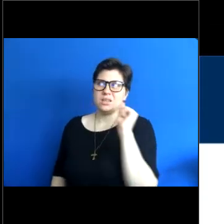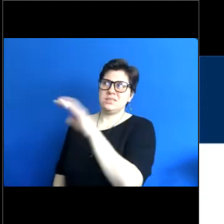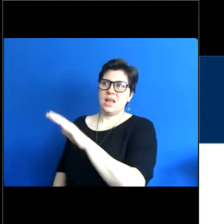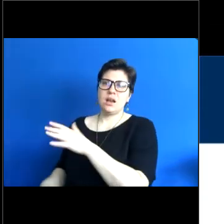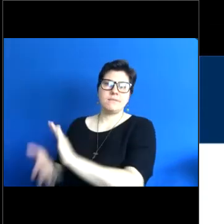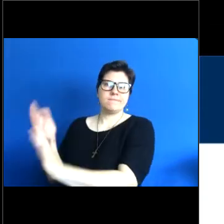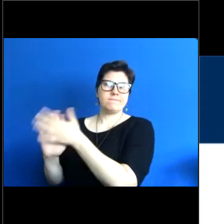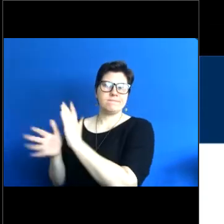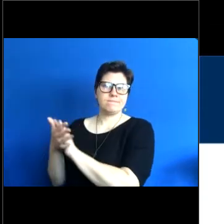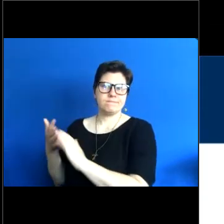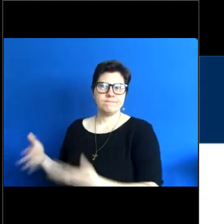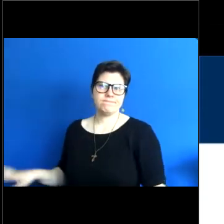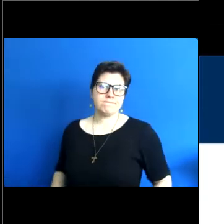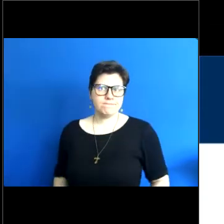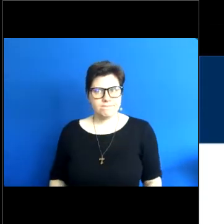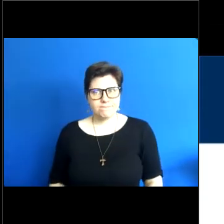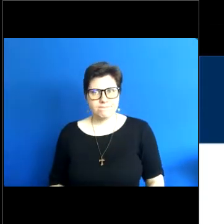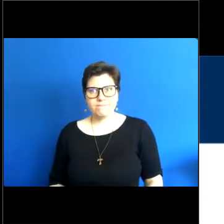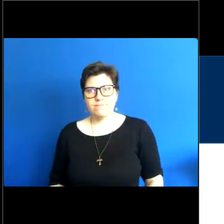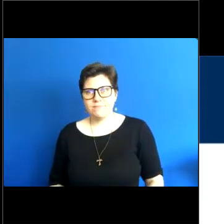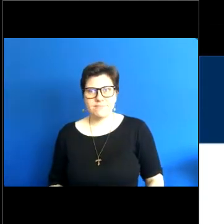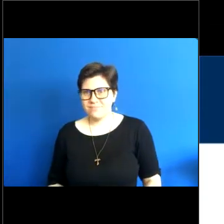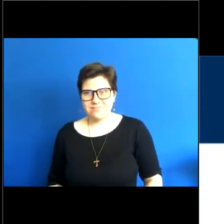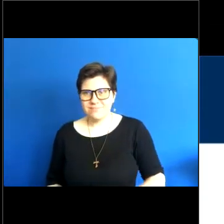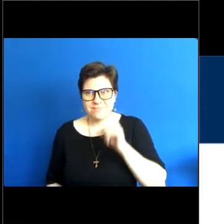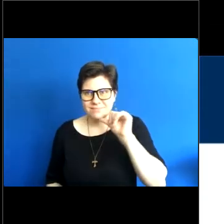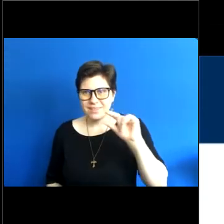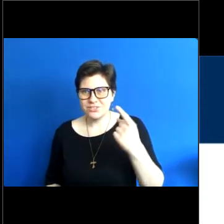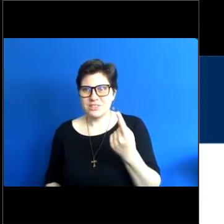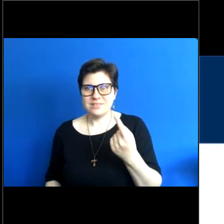is the primary catechist, here are the resources, go do it, have